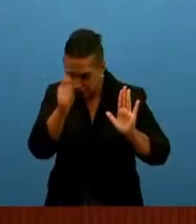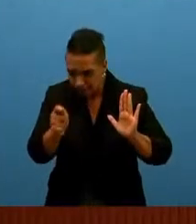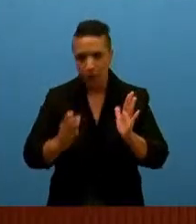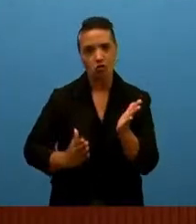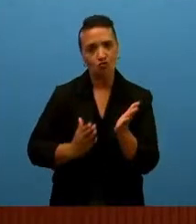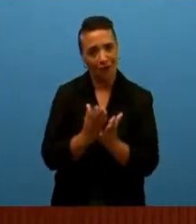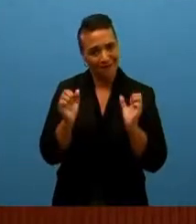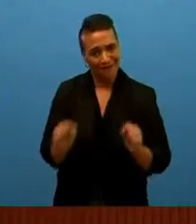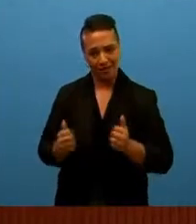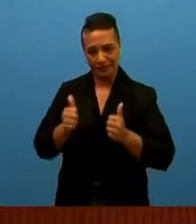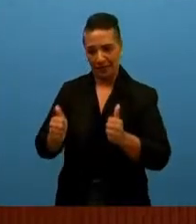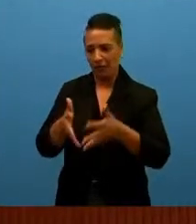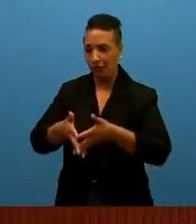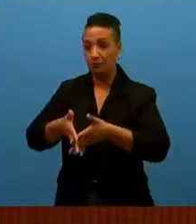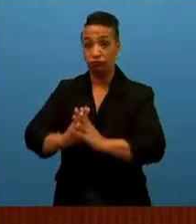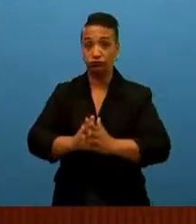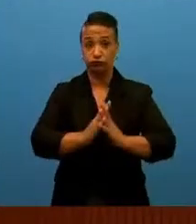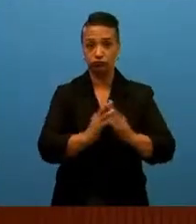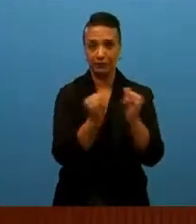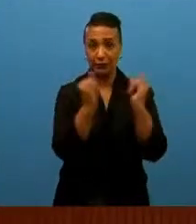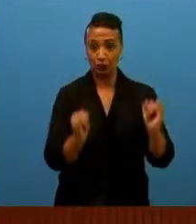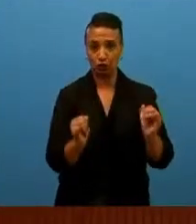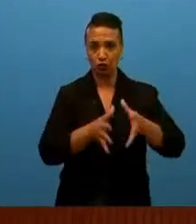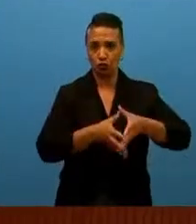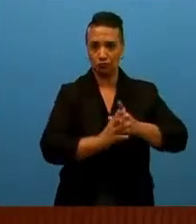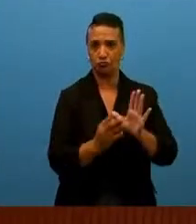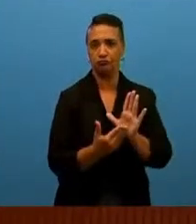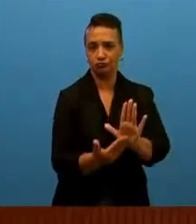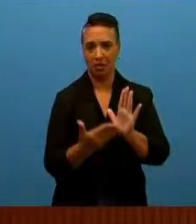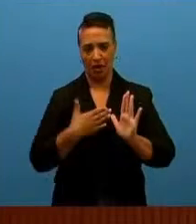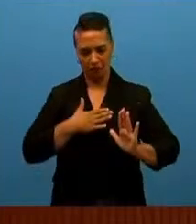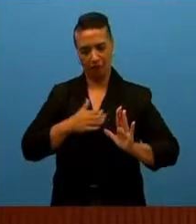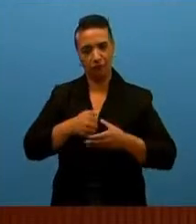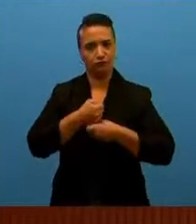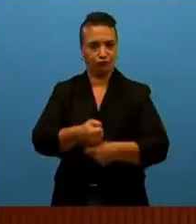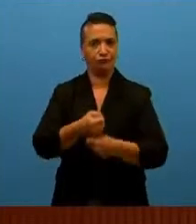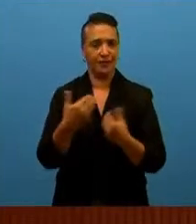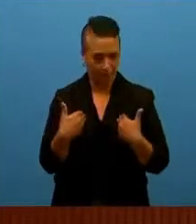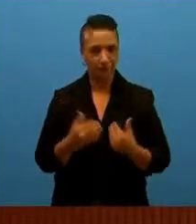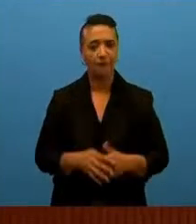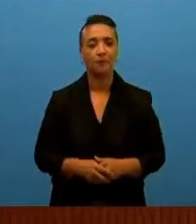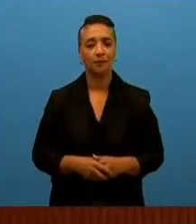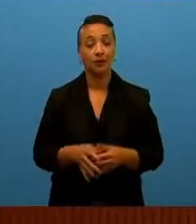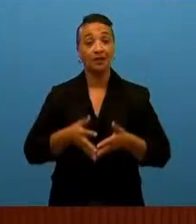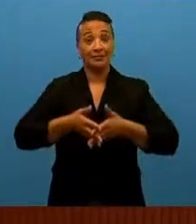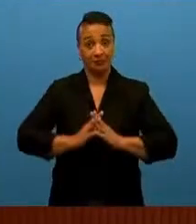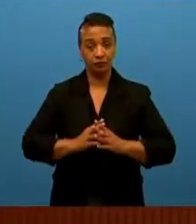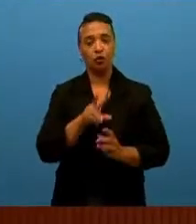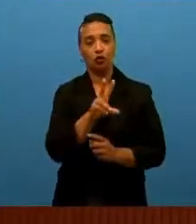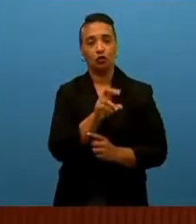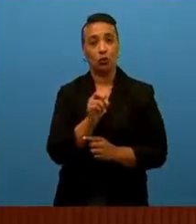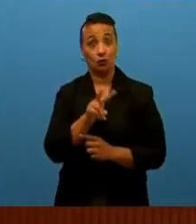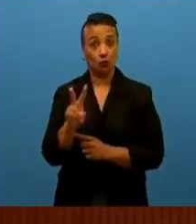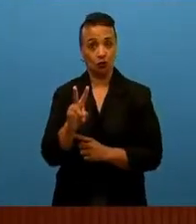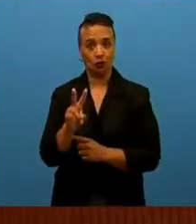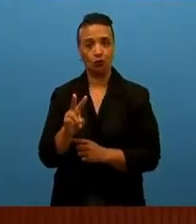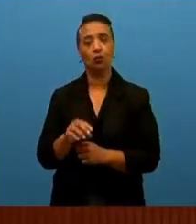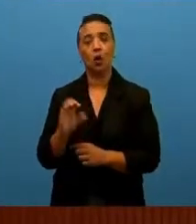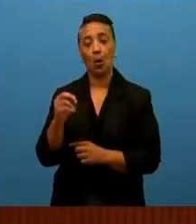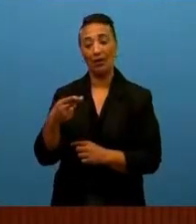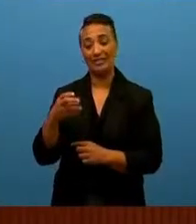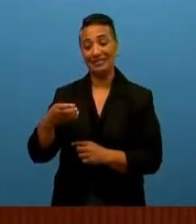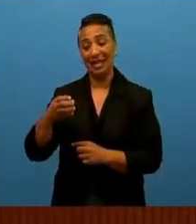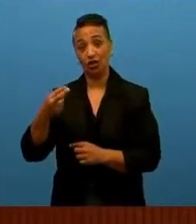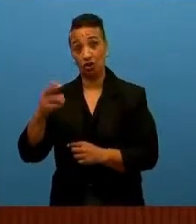representative institutions. Monumentum, built from the 2020-22 OHCHR expert